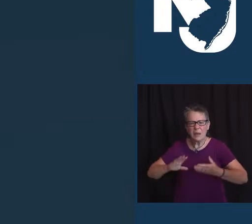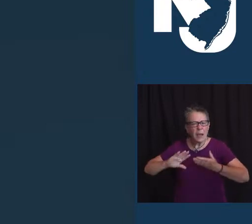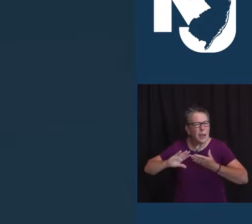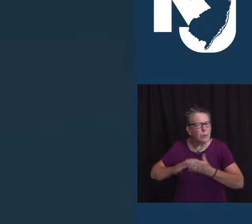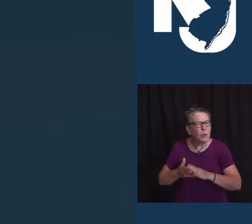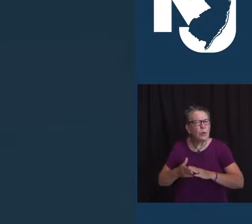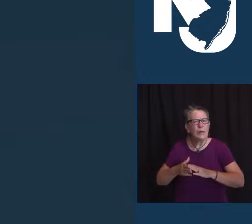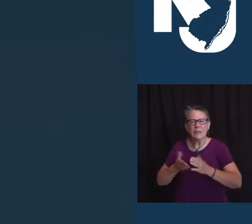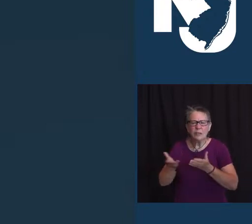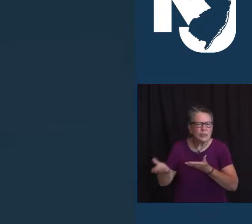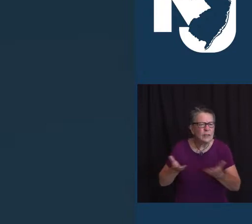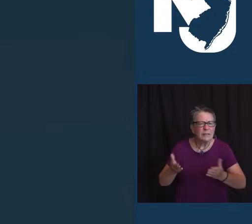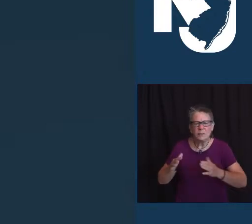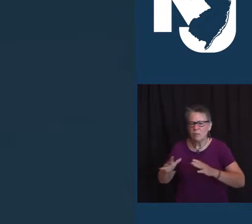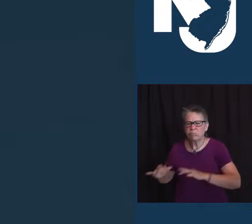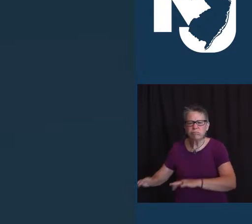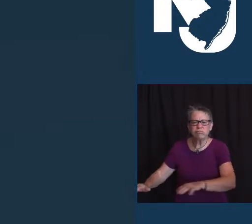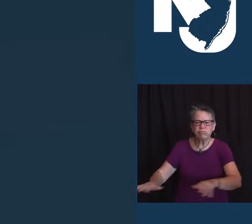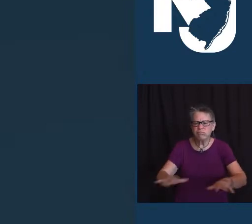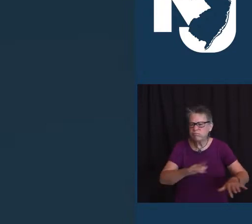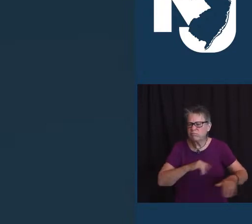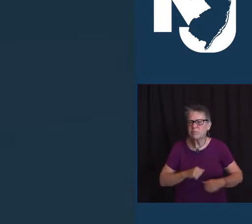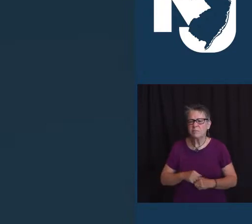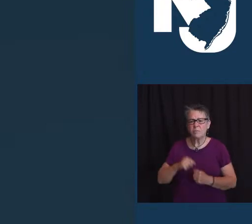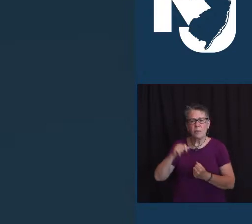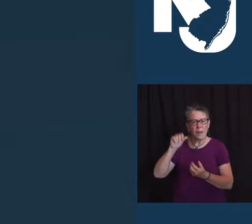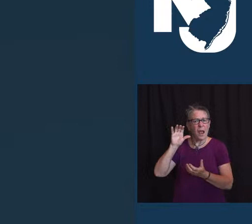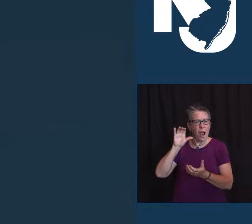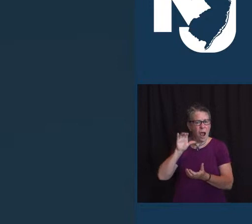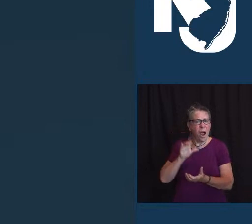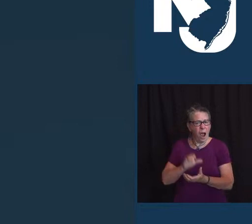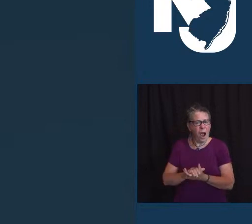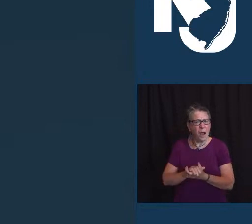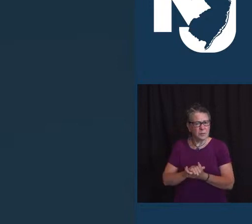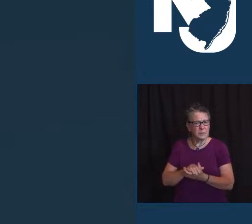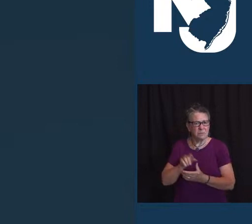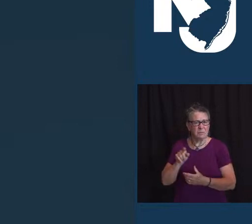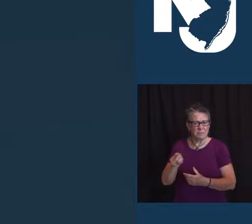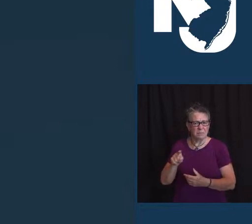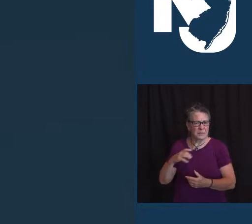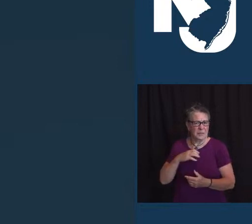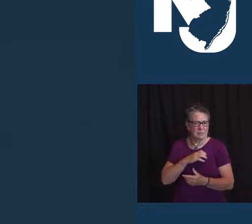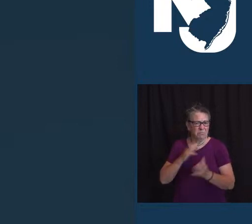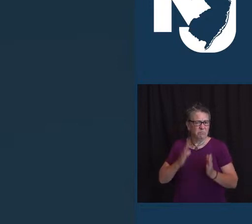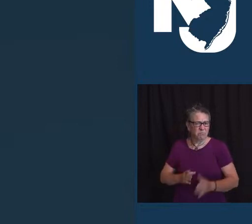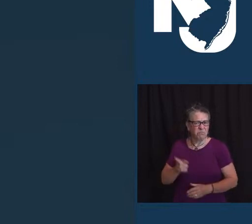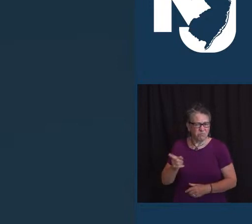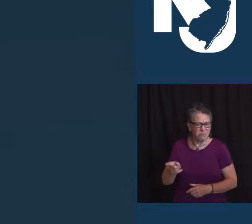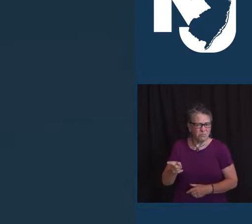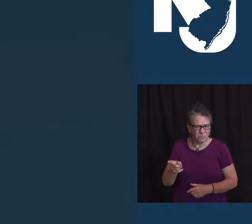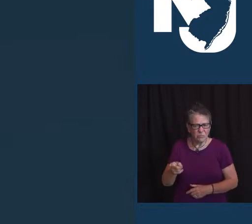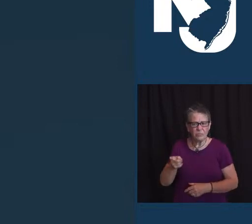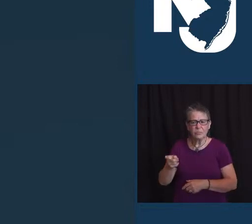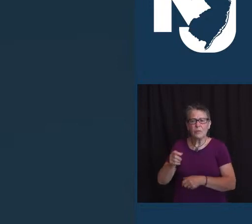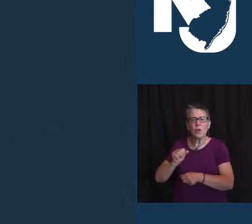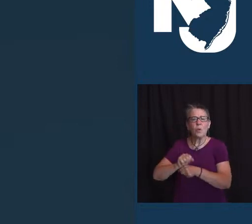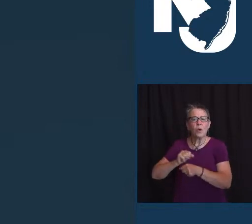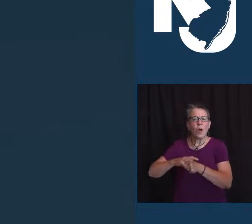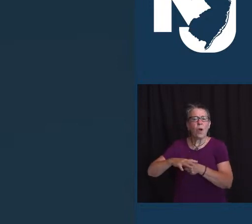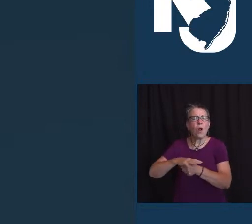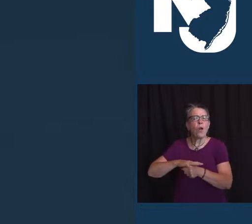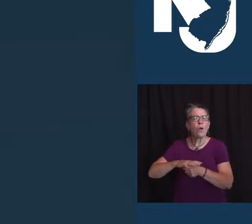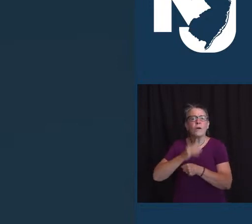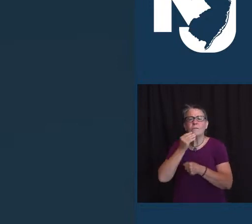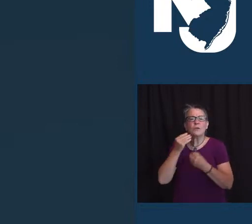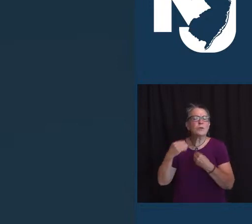husband, Robert, served in the Borough Council. She also worked at the local supermarkets for 25 years, becoming a familiar face to